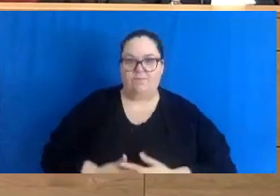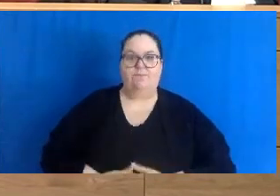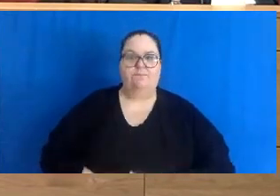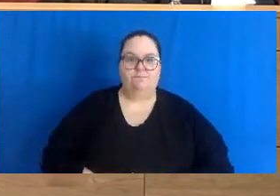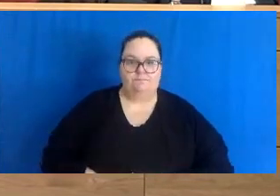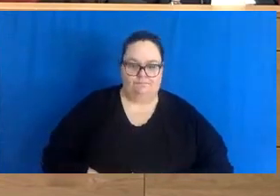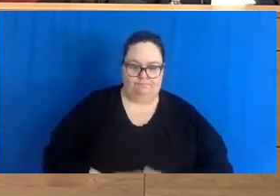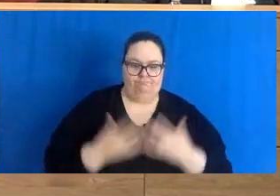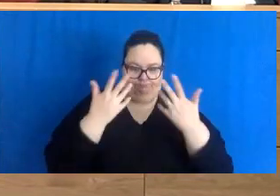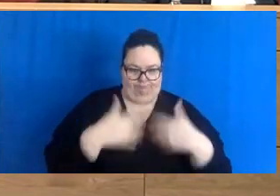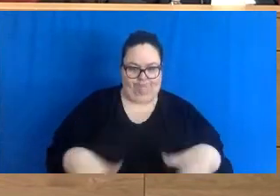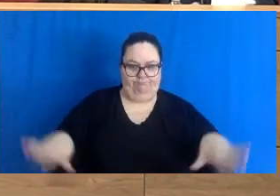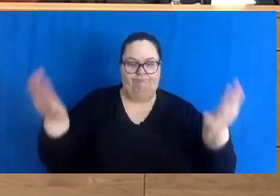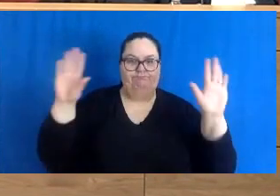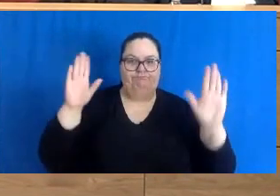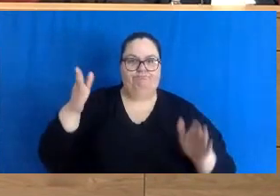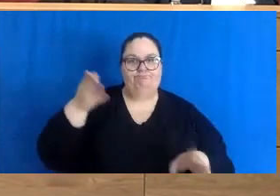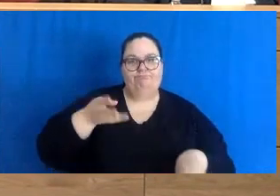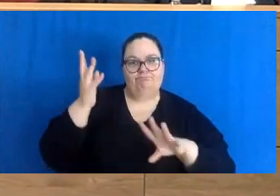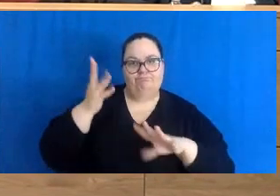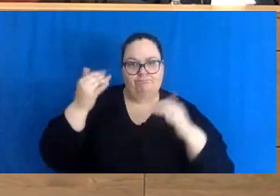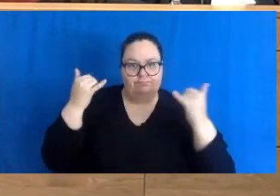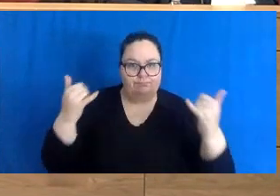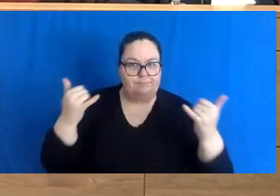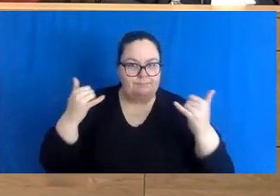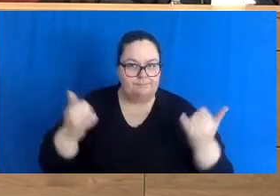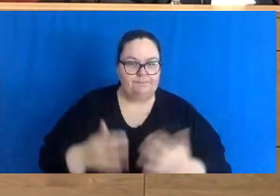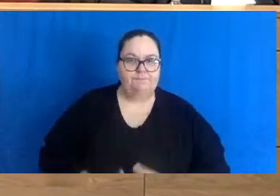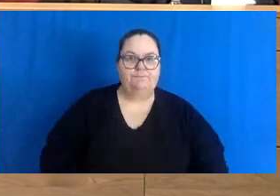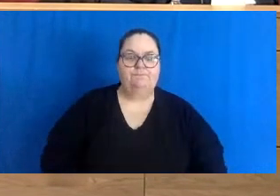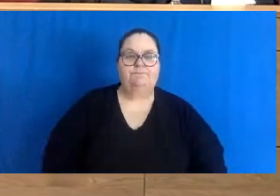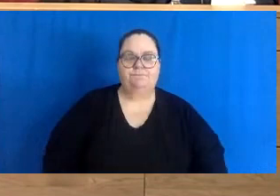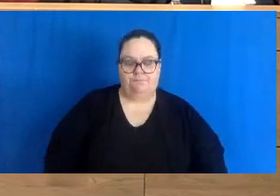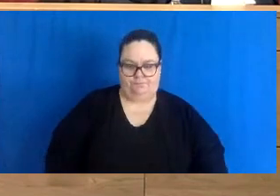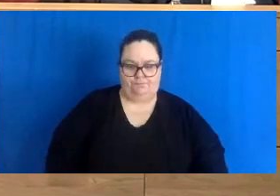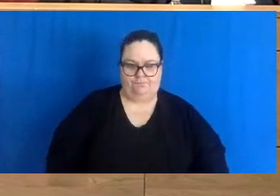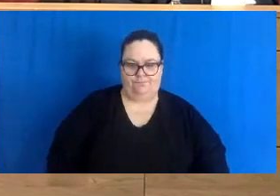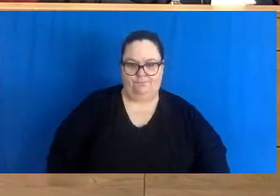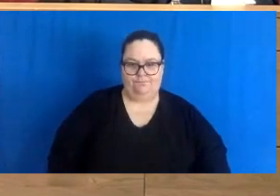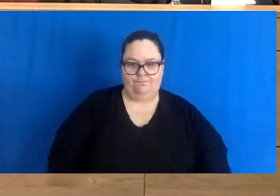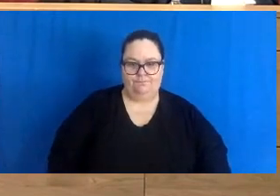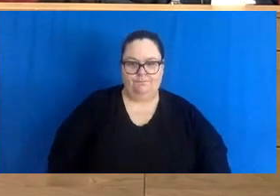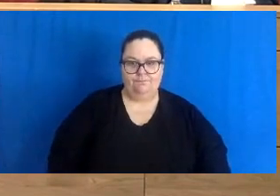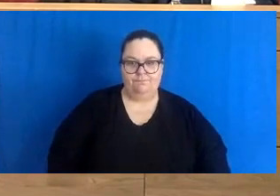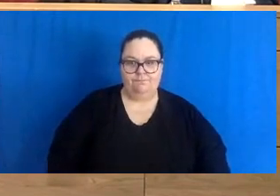Voilà la fin de notre mise à jour. Merci beaucoup. That concludes today's update.